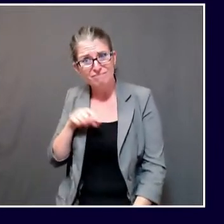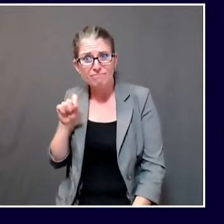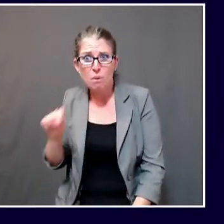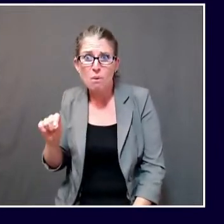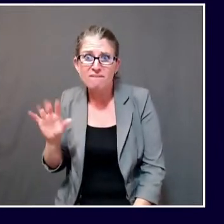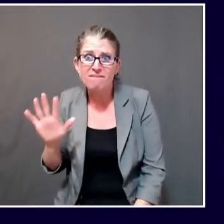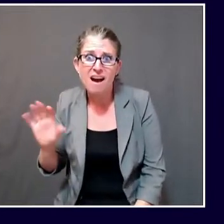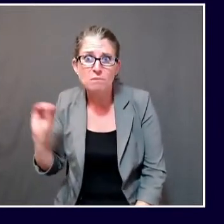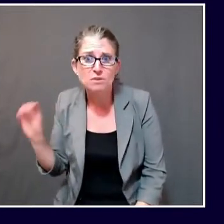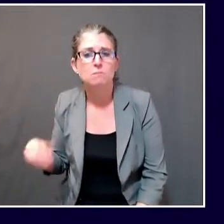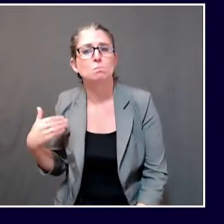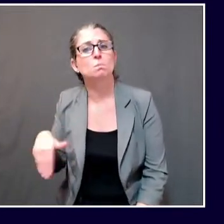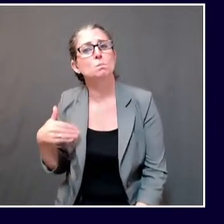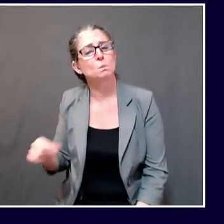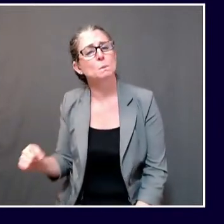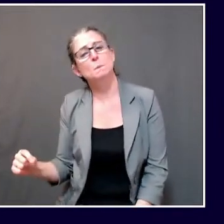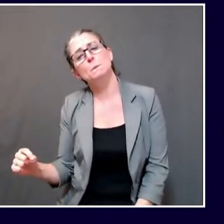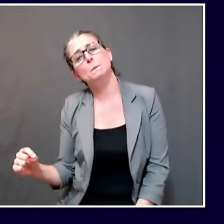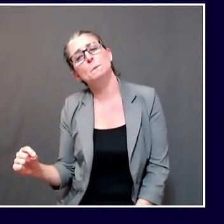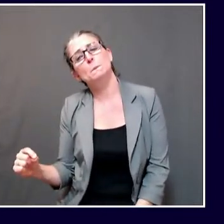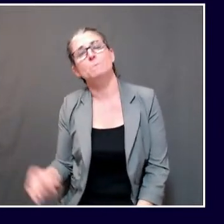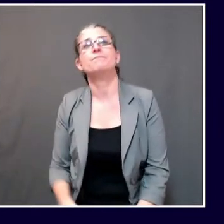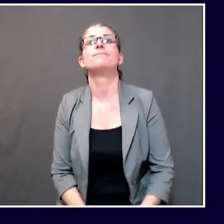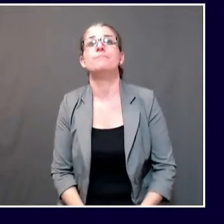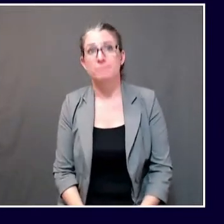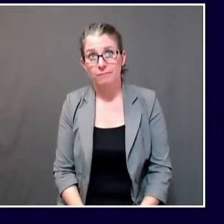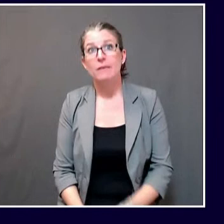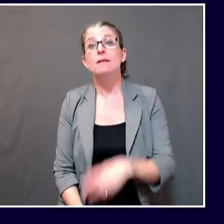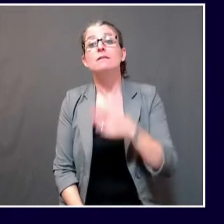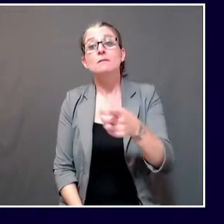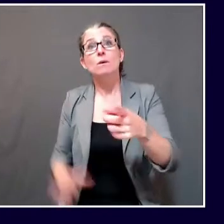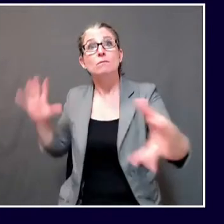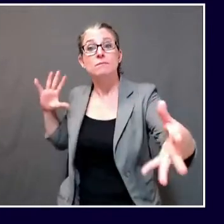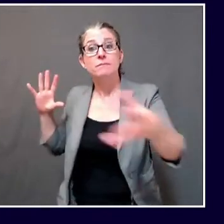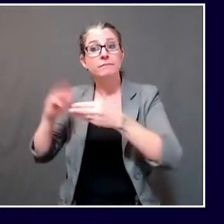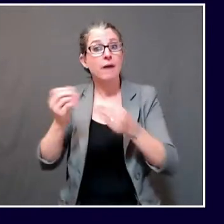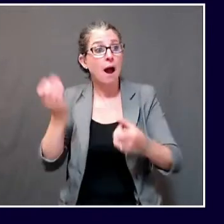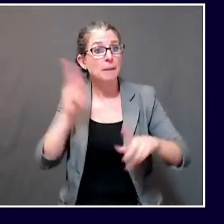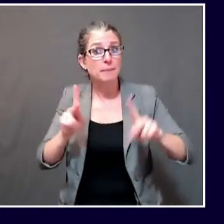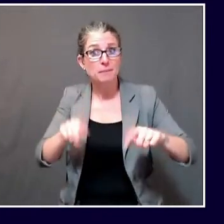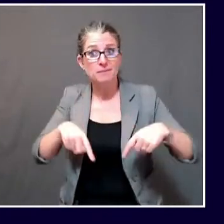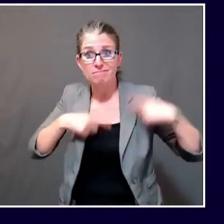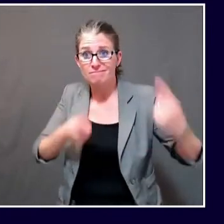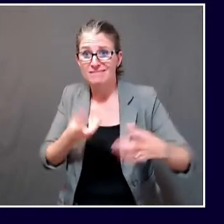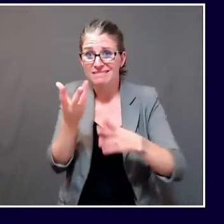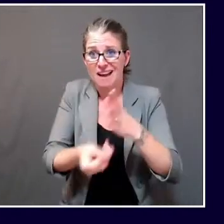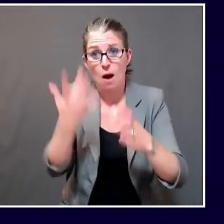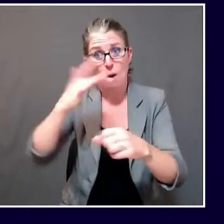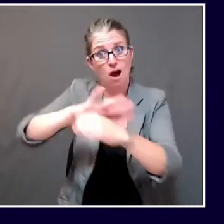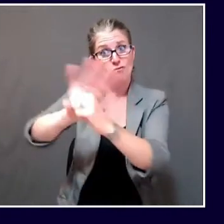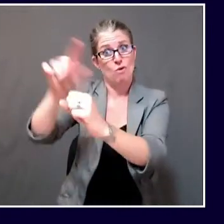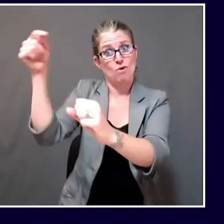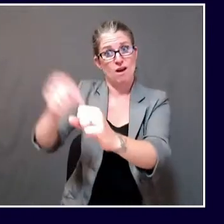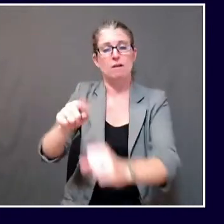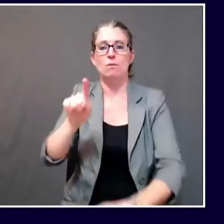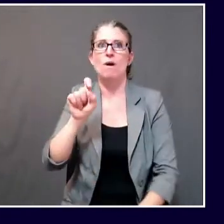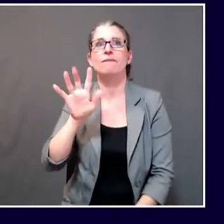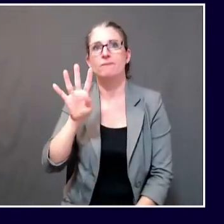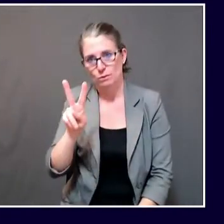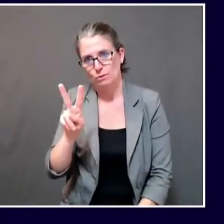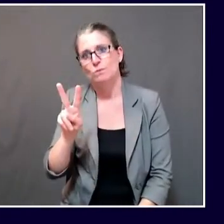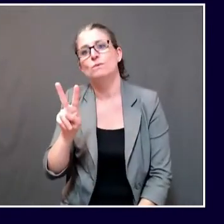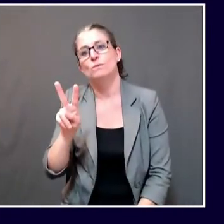142 individuals have passed away, the same number as it has been since yesterday, and 4,900